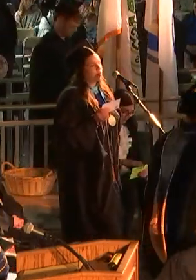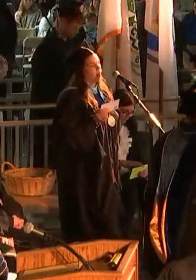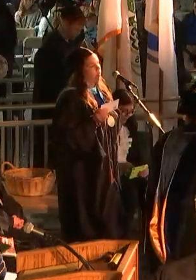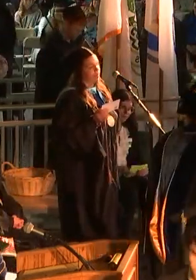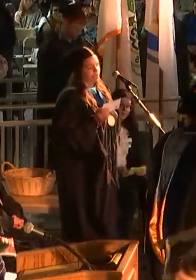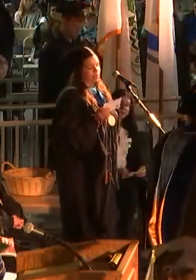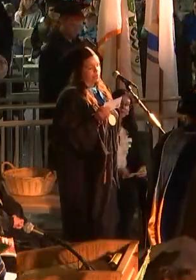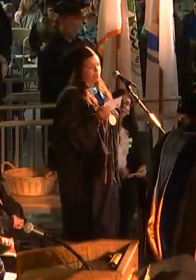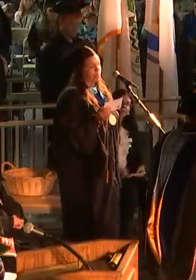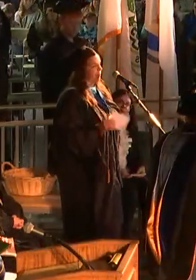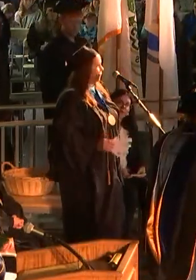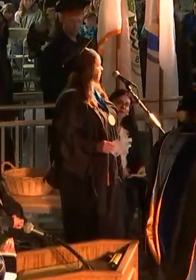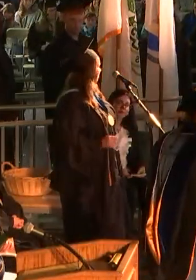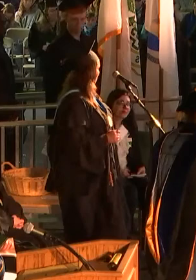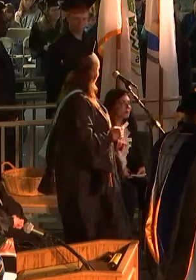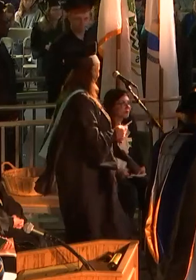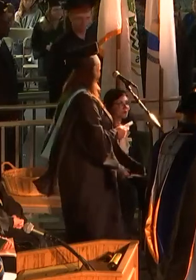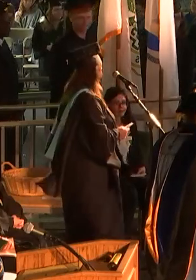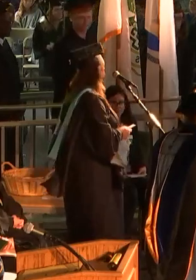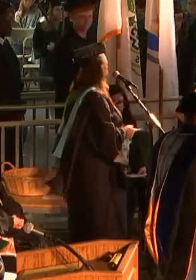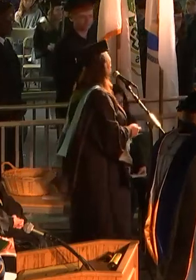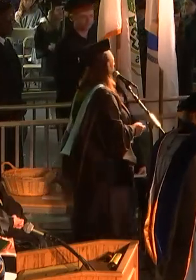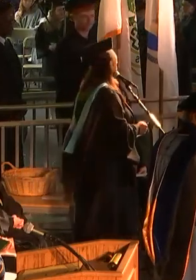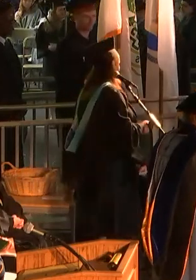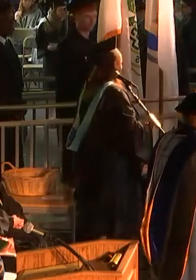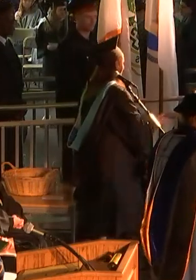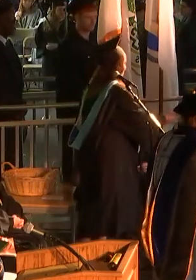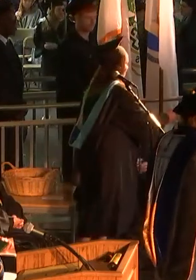Wesley Paul Callery.